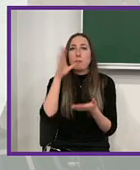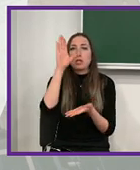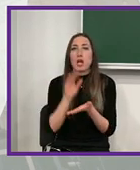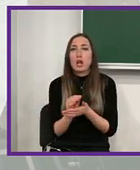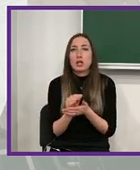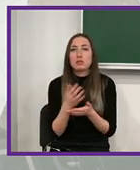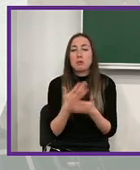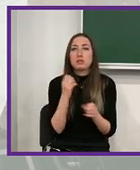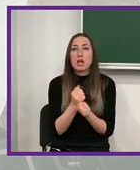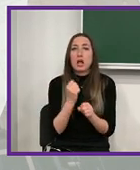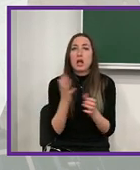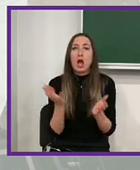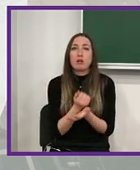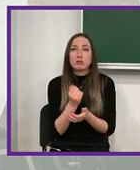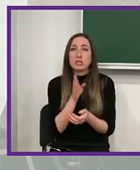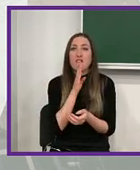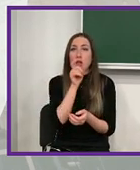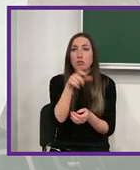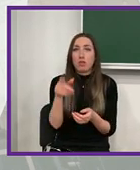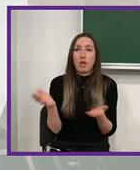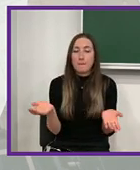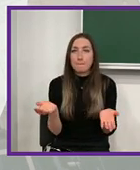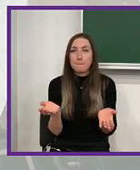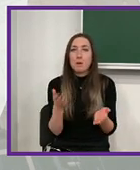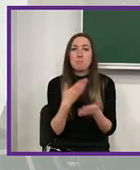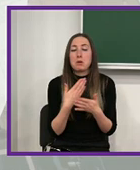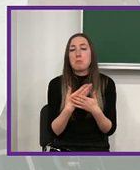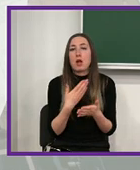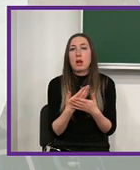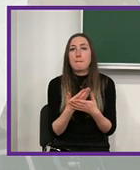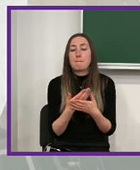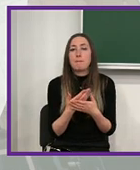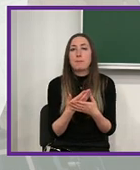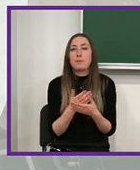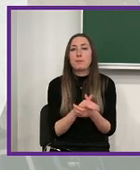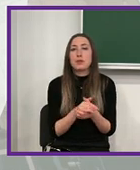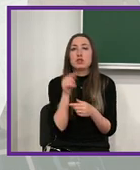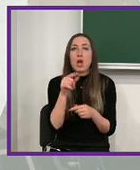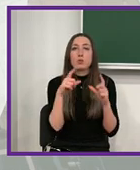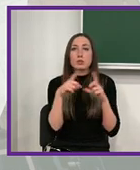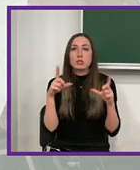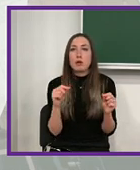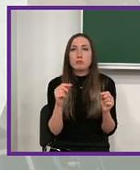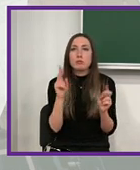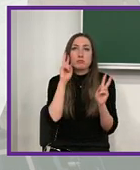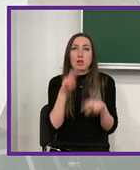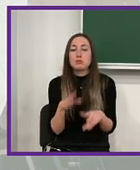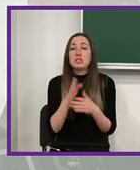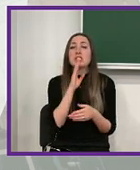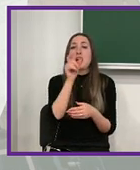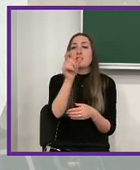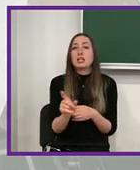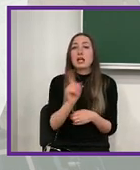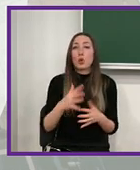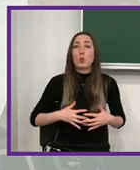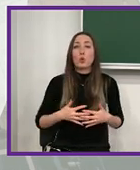know, if you are pregnant, it would be actually nice to have a parking spot somewhere closer to the entrance to the building and not at the very edge